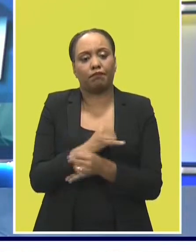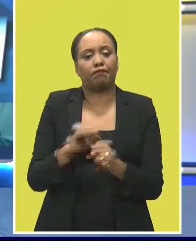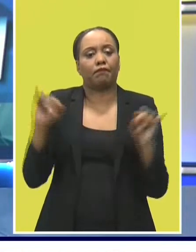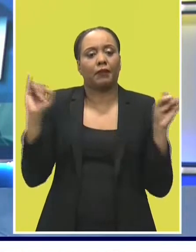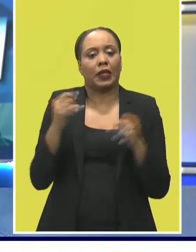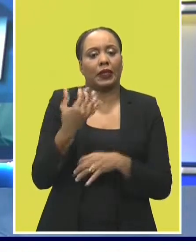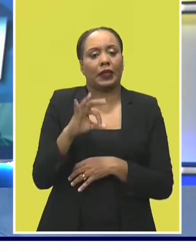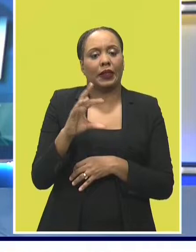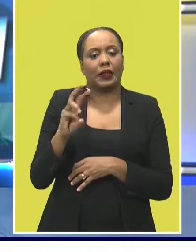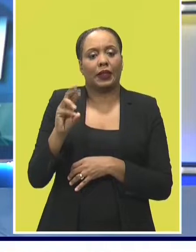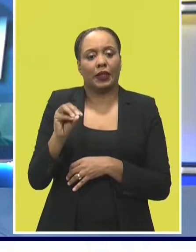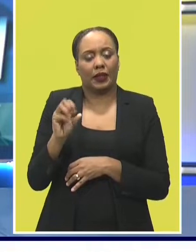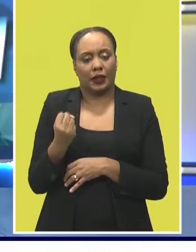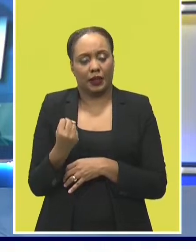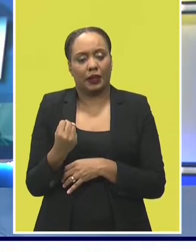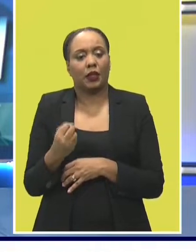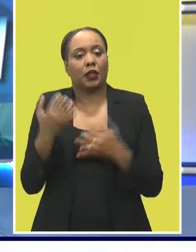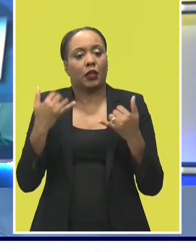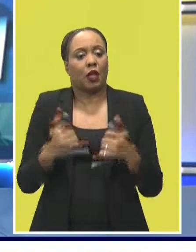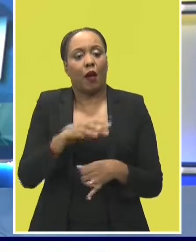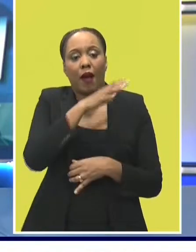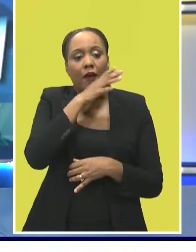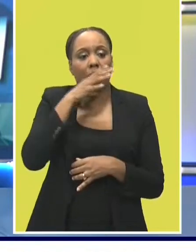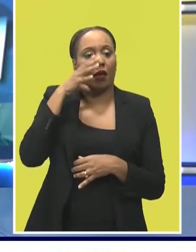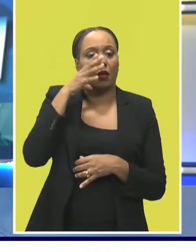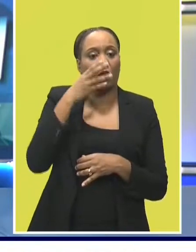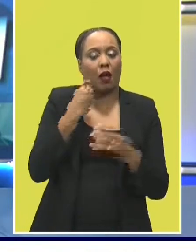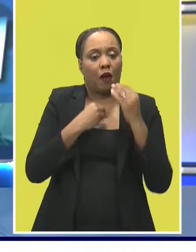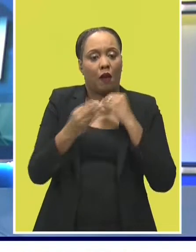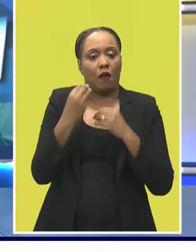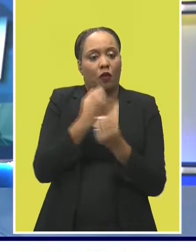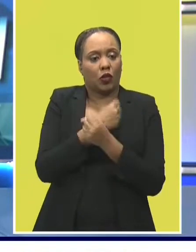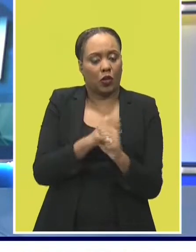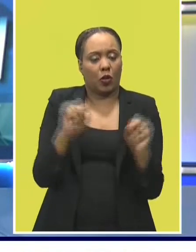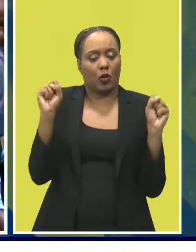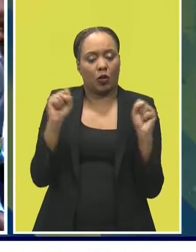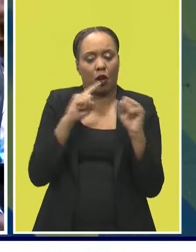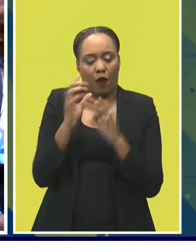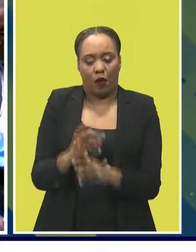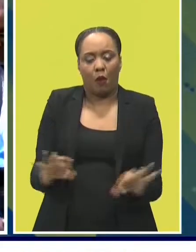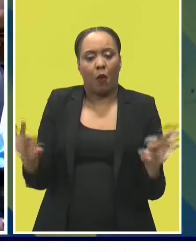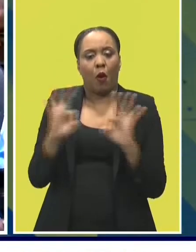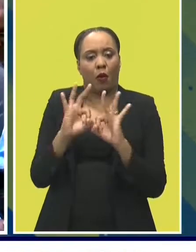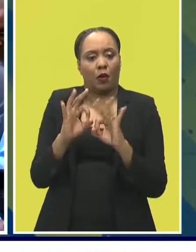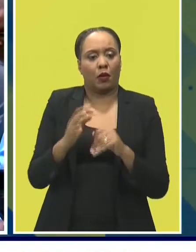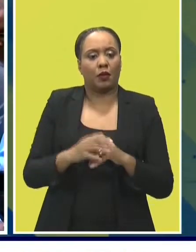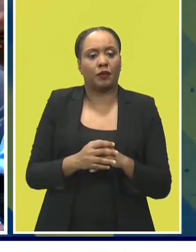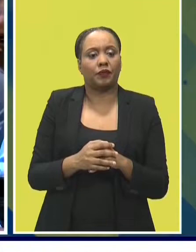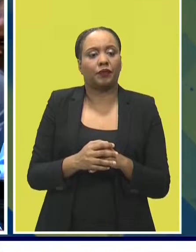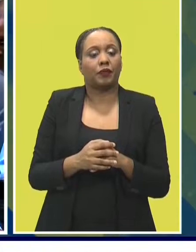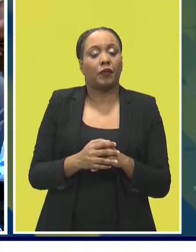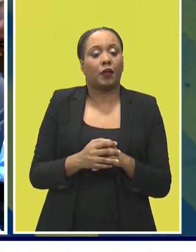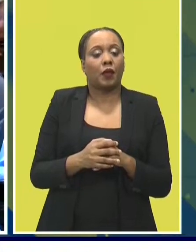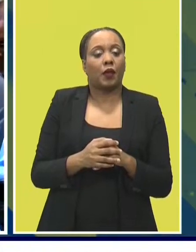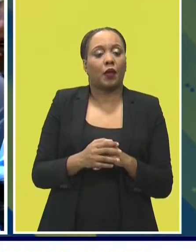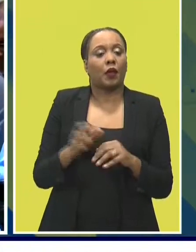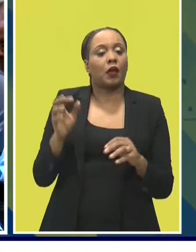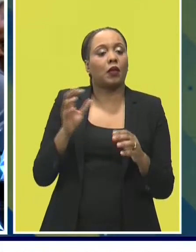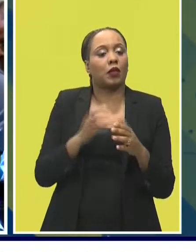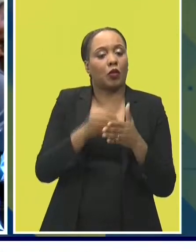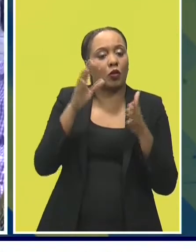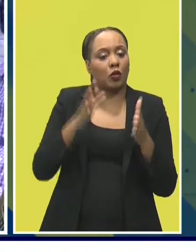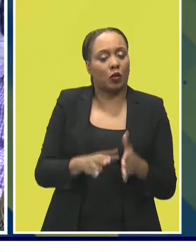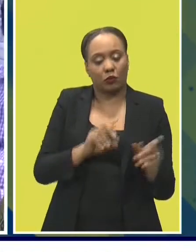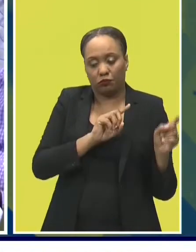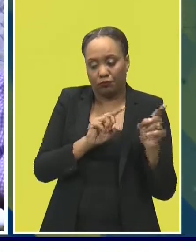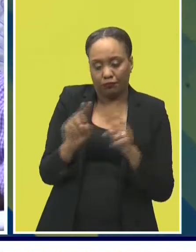to modernize its agriculture and food security sector. The strides made were highlighted to local agricultural officials and students